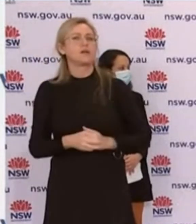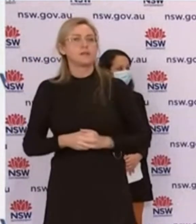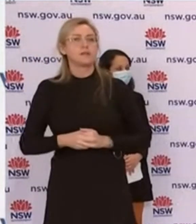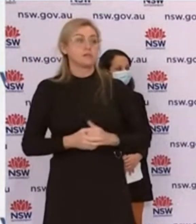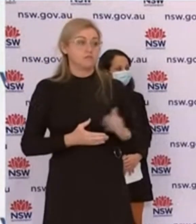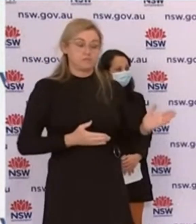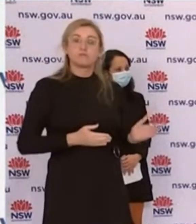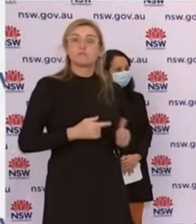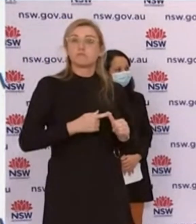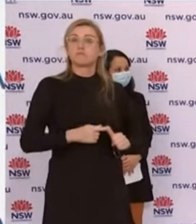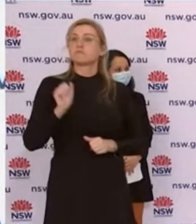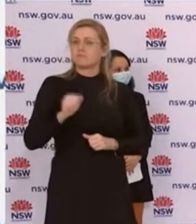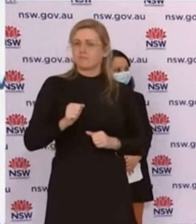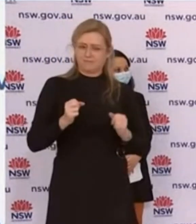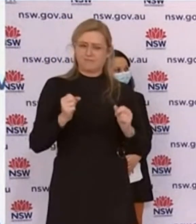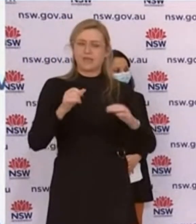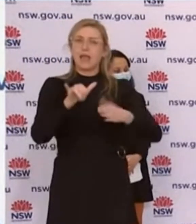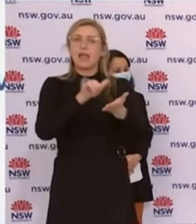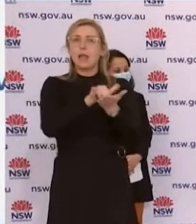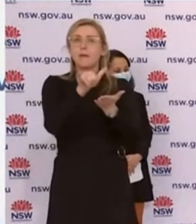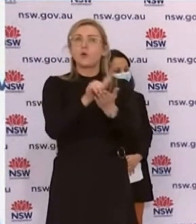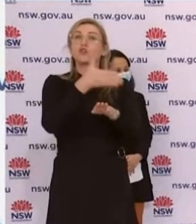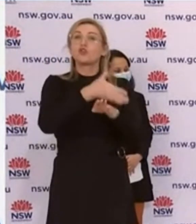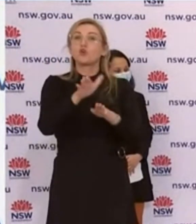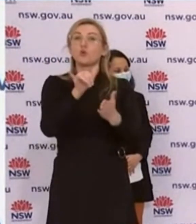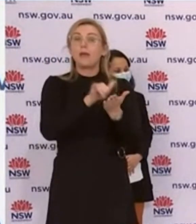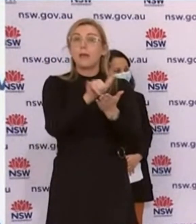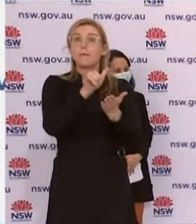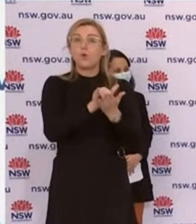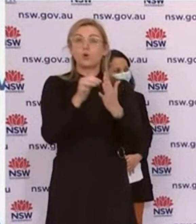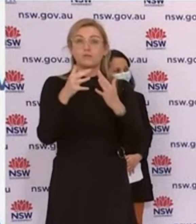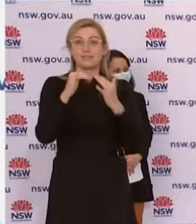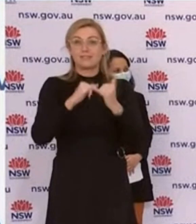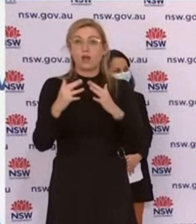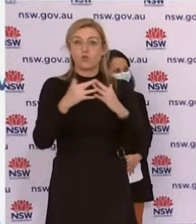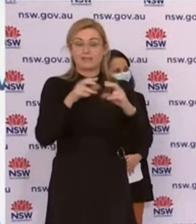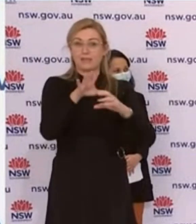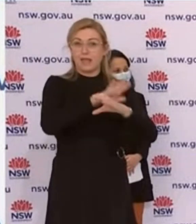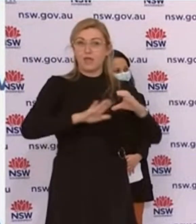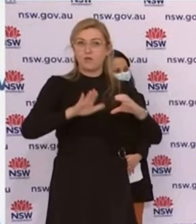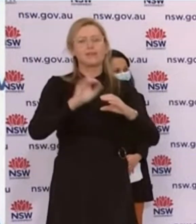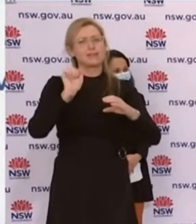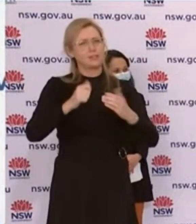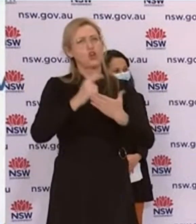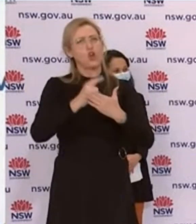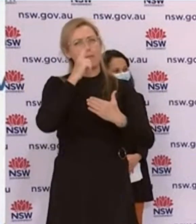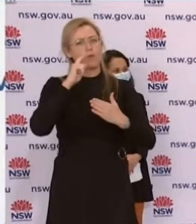new Aerotropolis, the new city around the airport, we're absolutely looking at that. But it just goes to show that when you